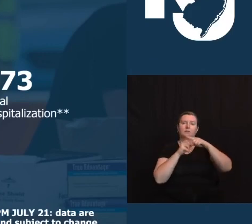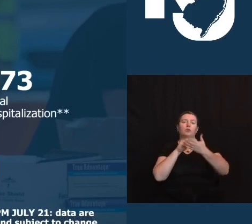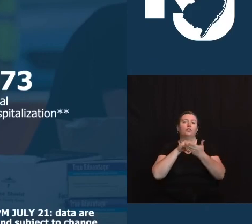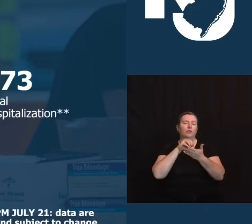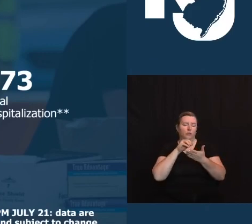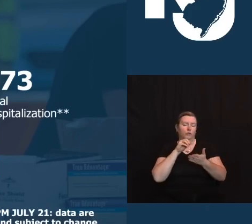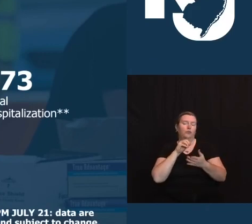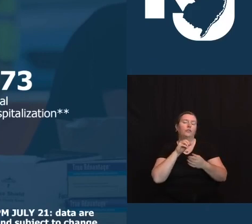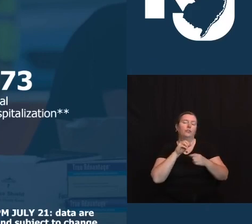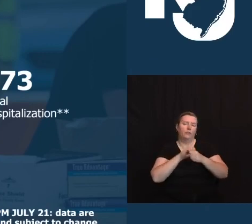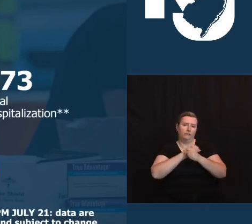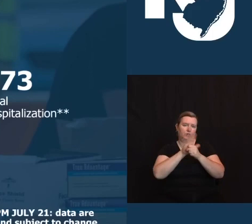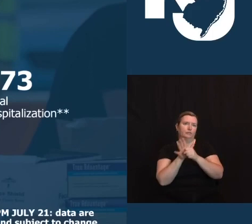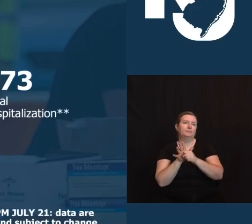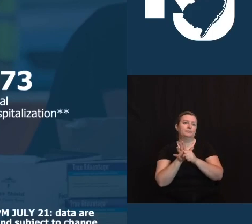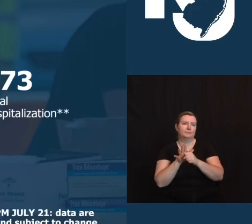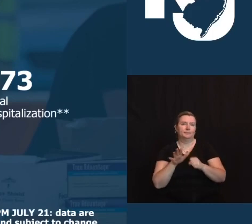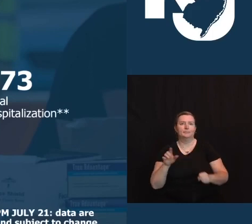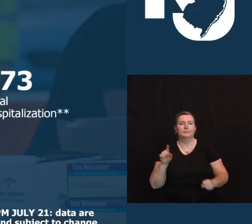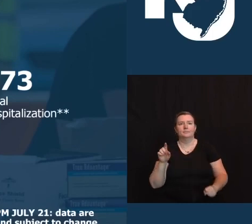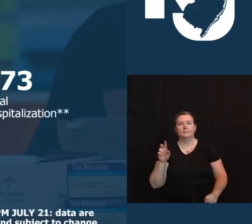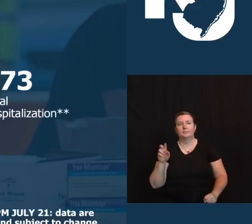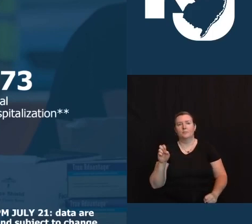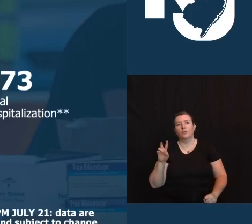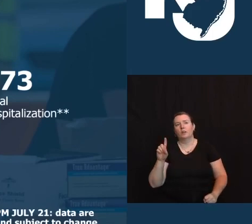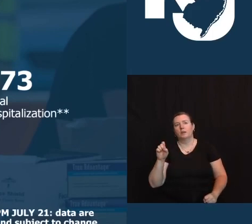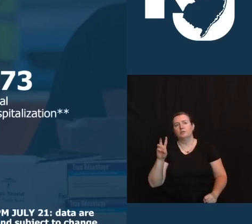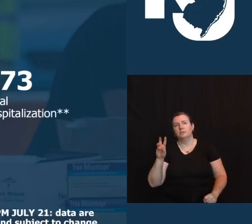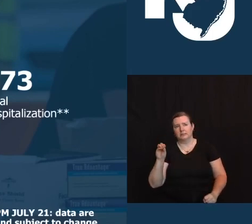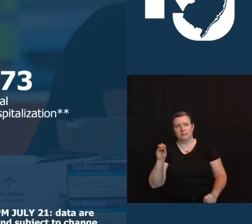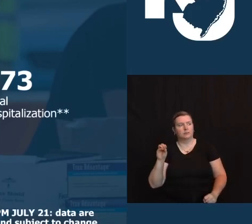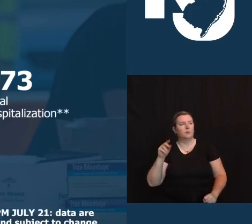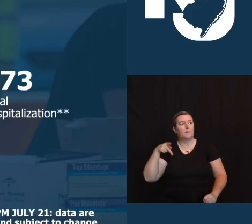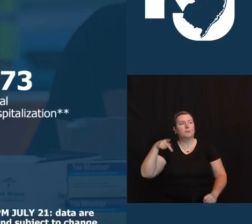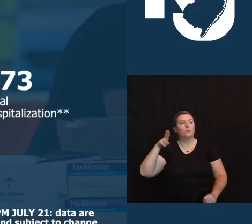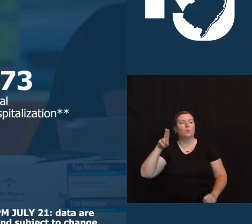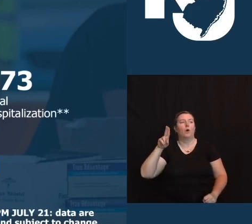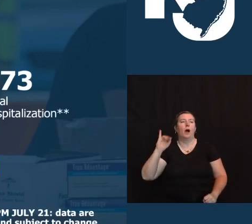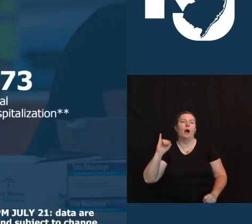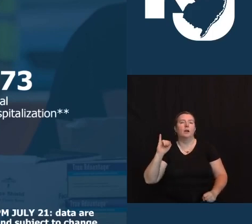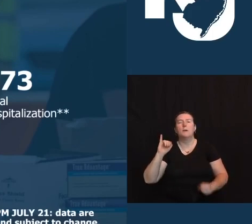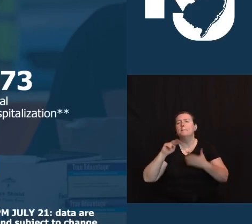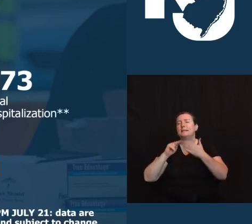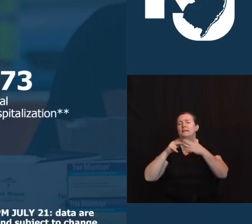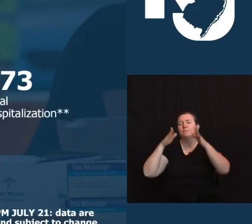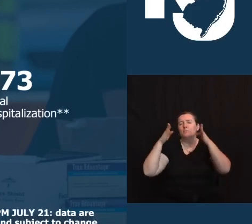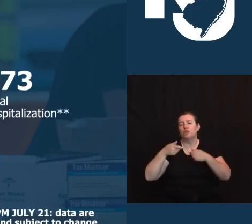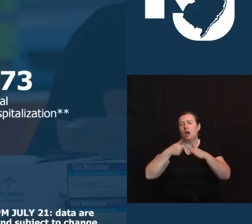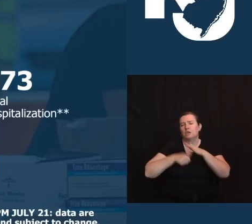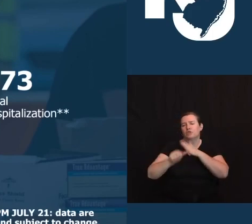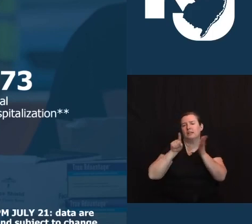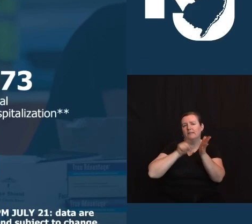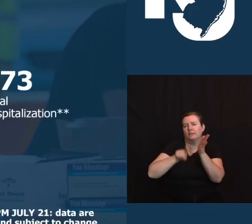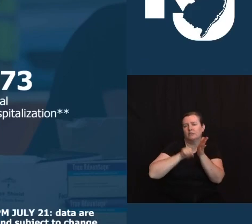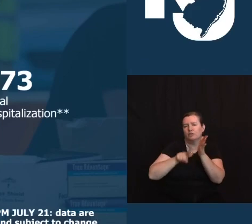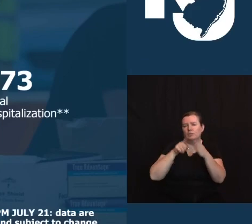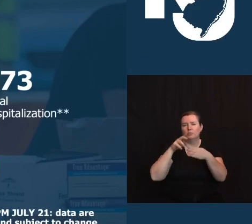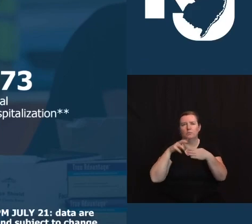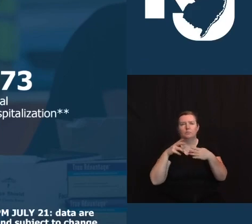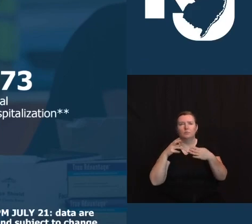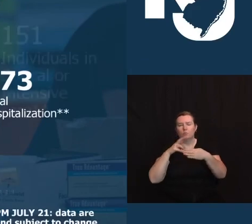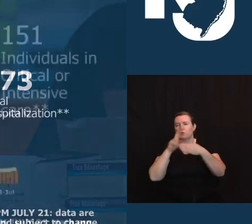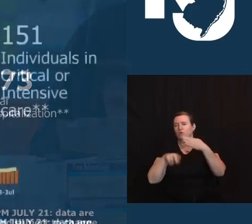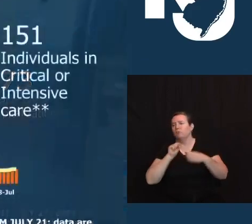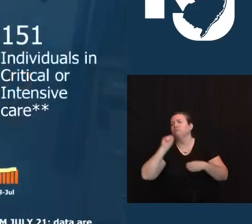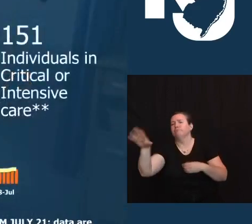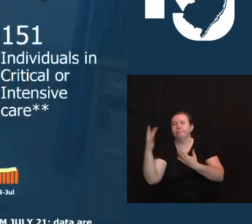and 450 of whom are listed as persons under investigation pending the return of their tests. There